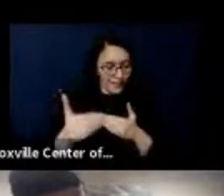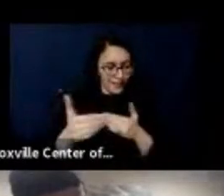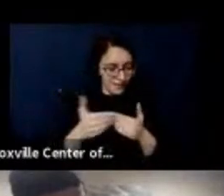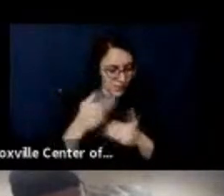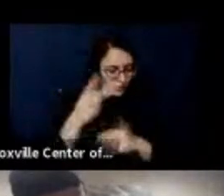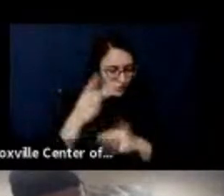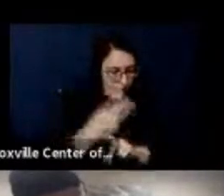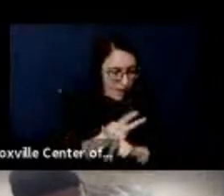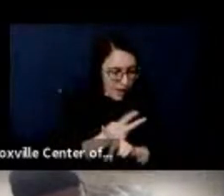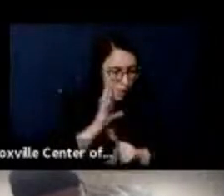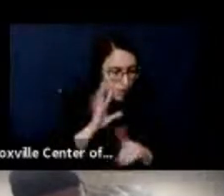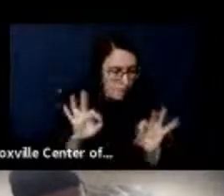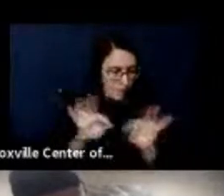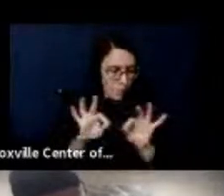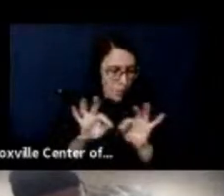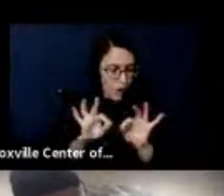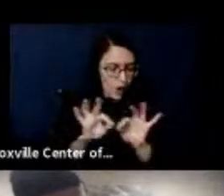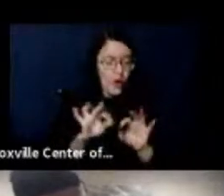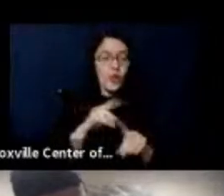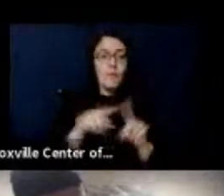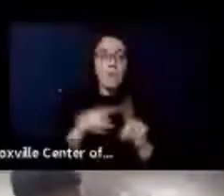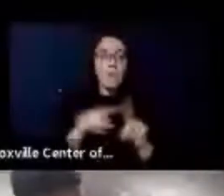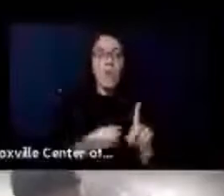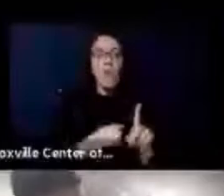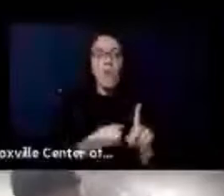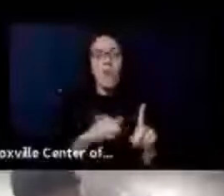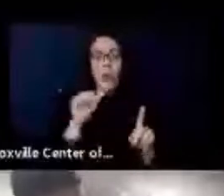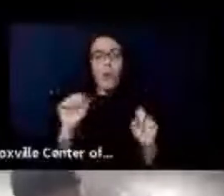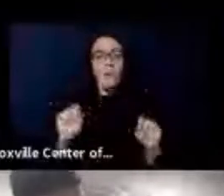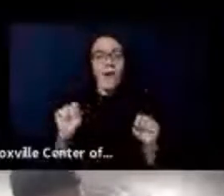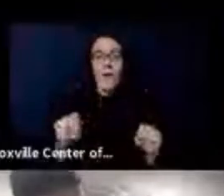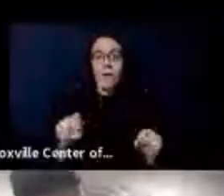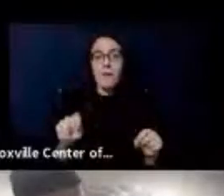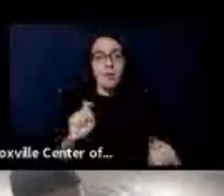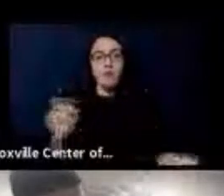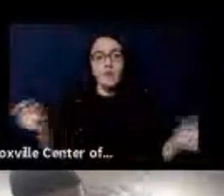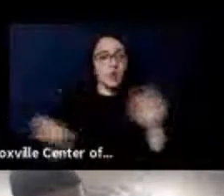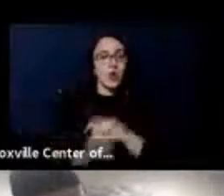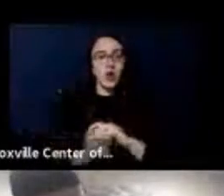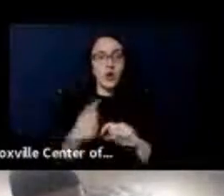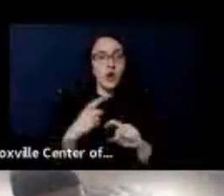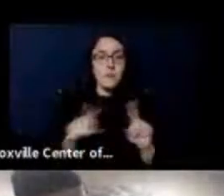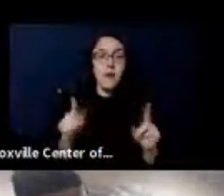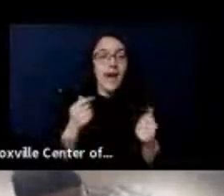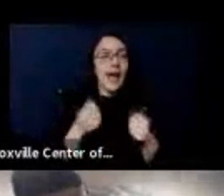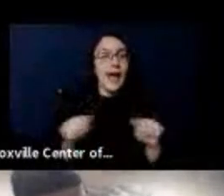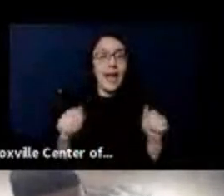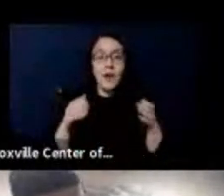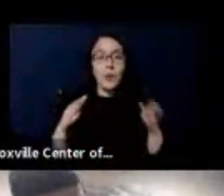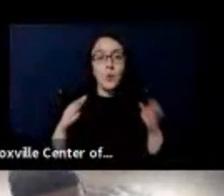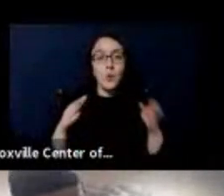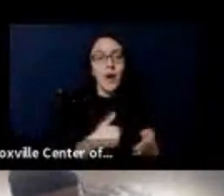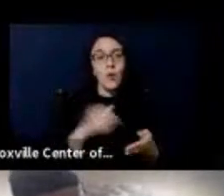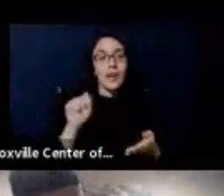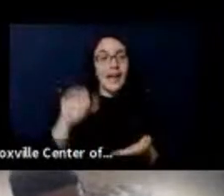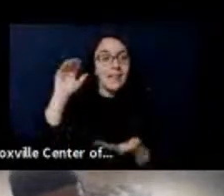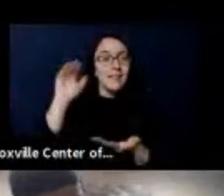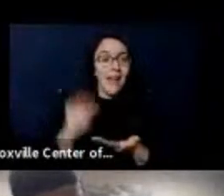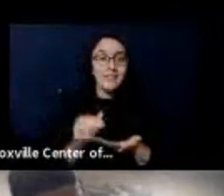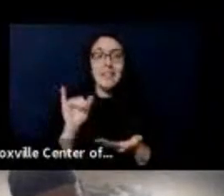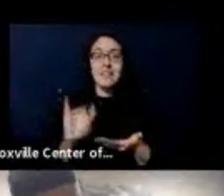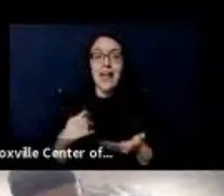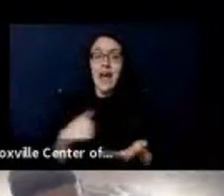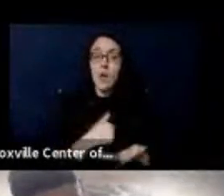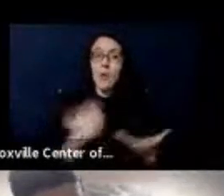I just do. And we're not going to be able to fundamentally turn that around. But any way we can dampen it is what we want to do. So I don't want us